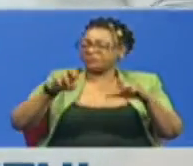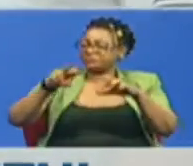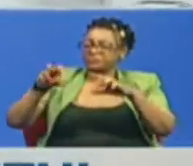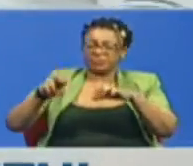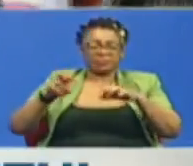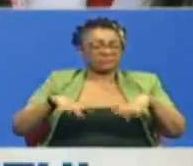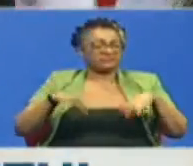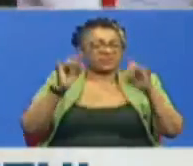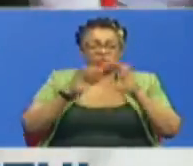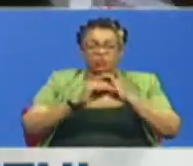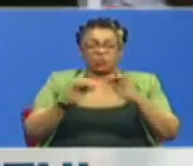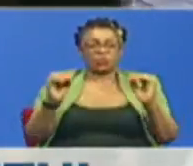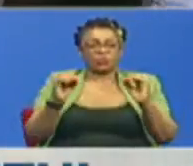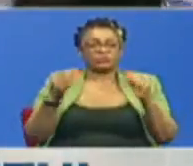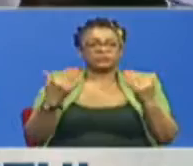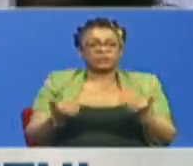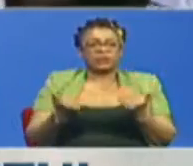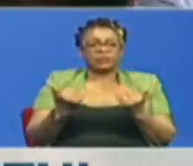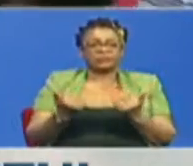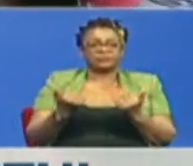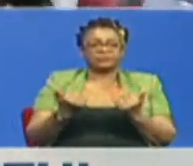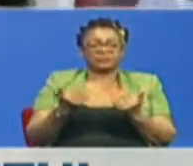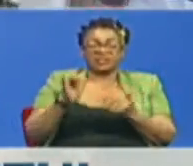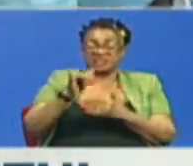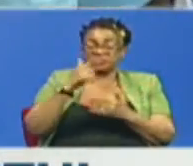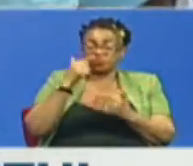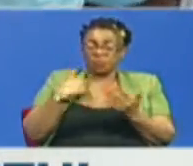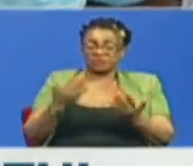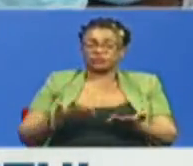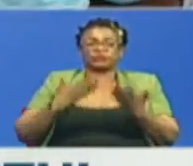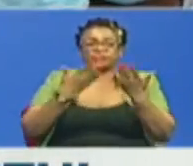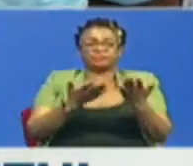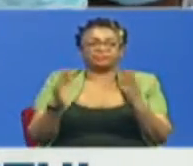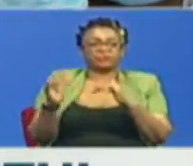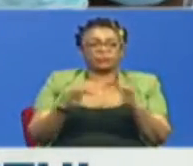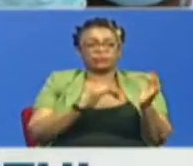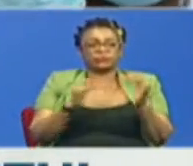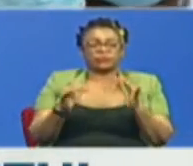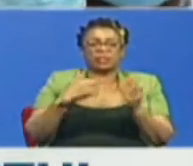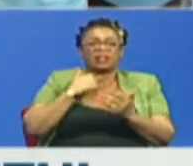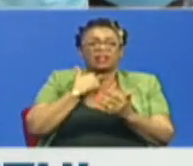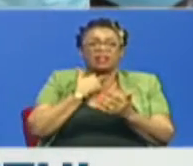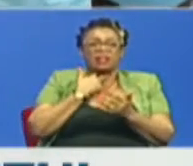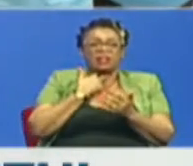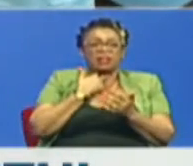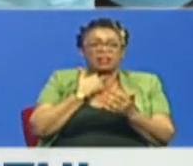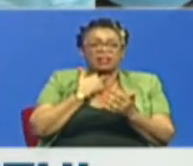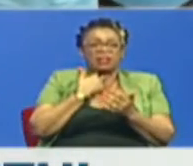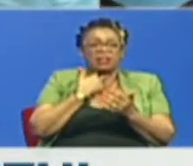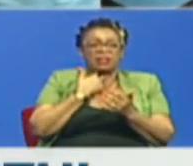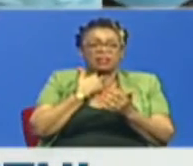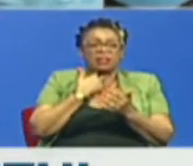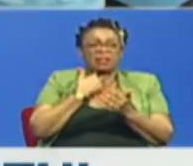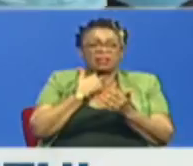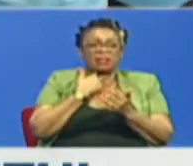of the motion is now seemingly standing alone. There are rumors that these members